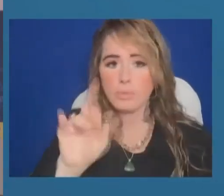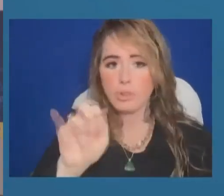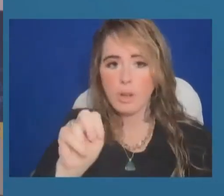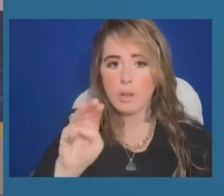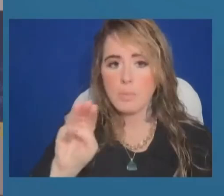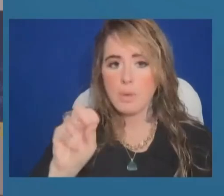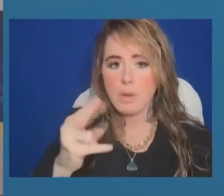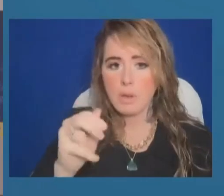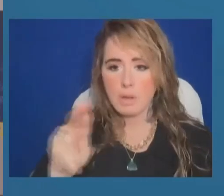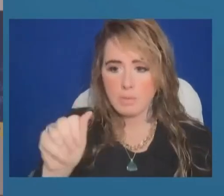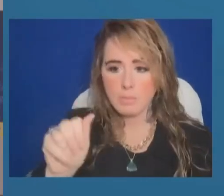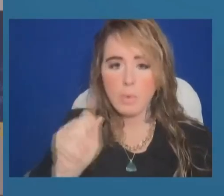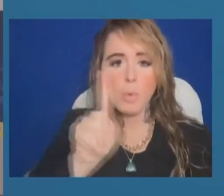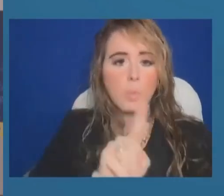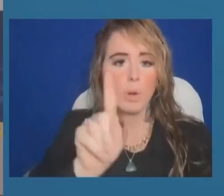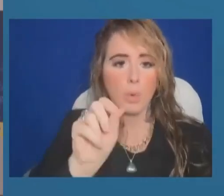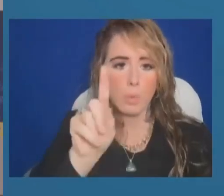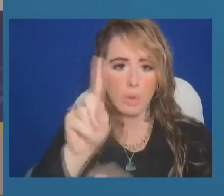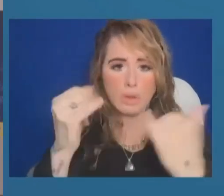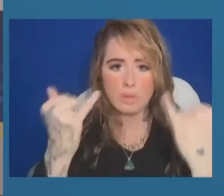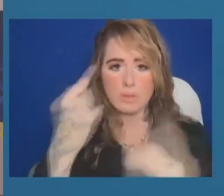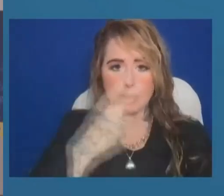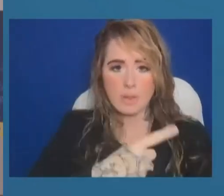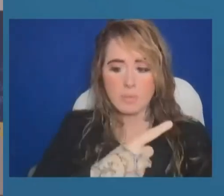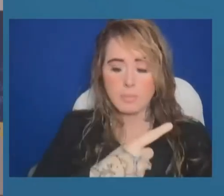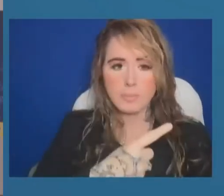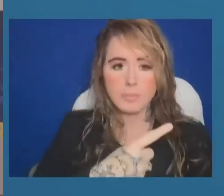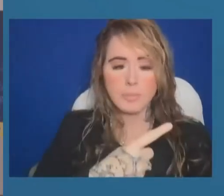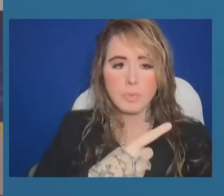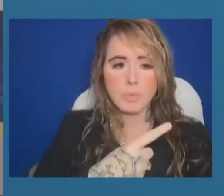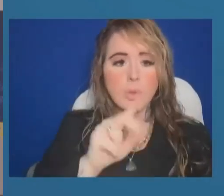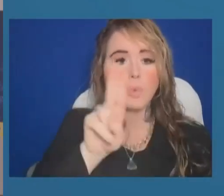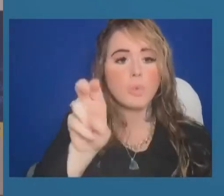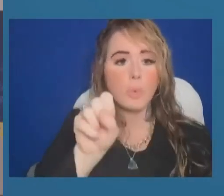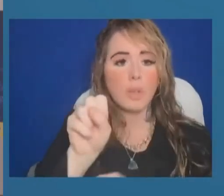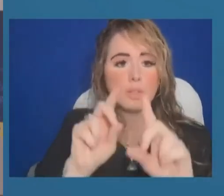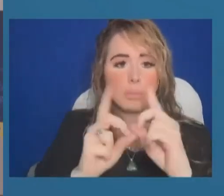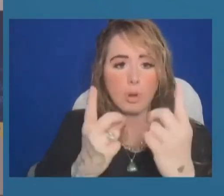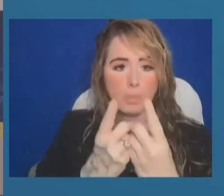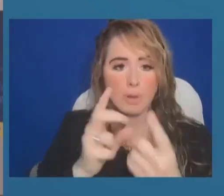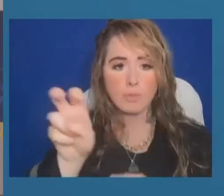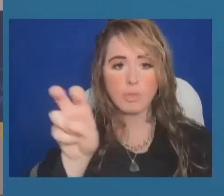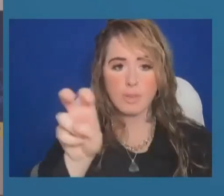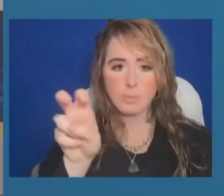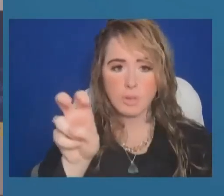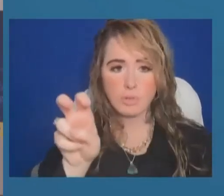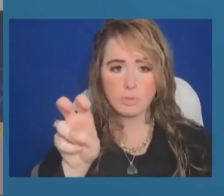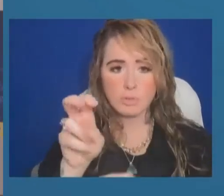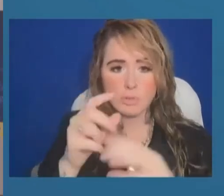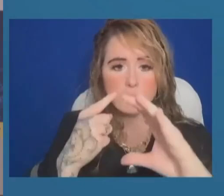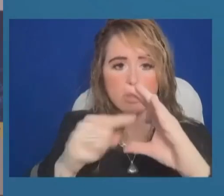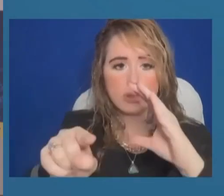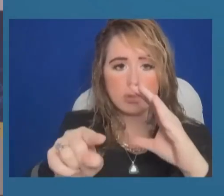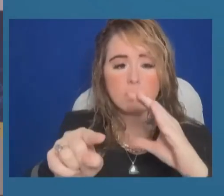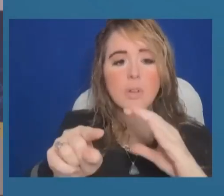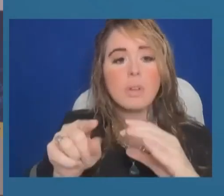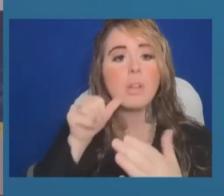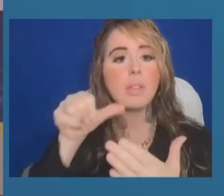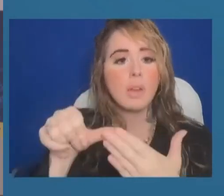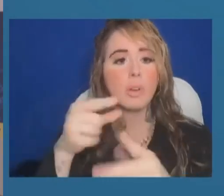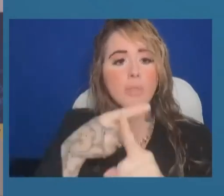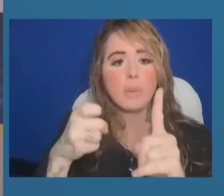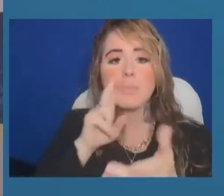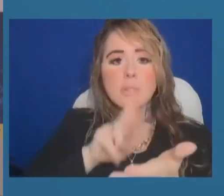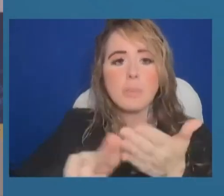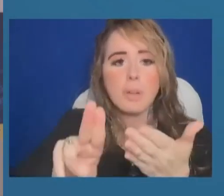At 1:01 p.m. today, the U.S. Department of Transportation emailed us a letter from Secretary